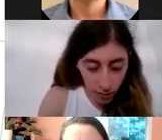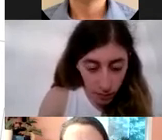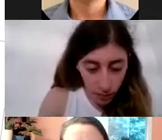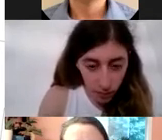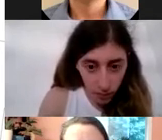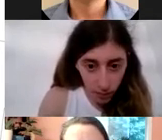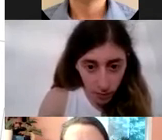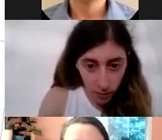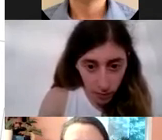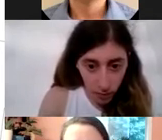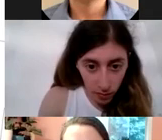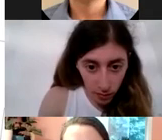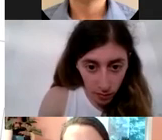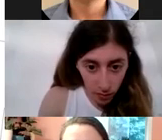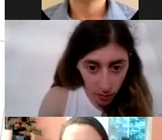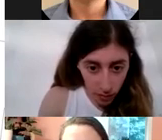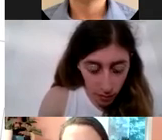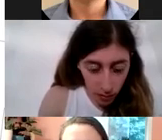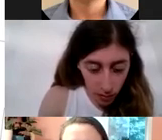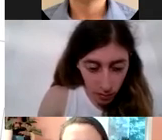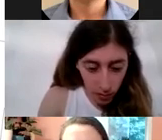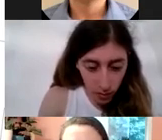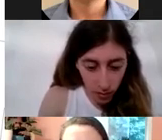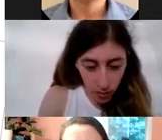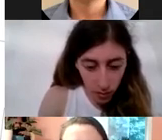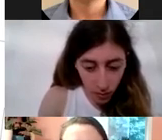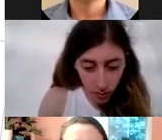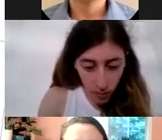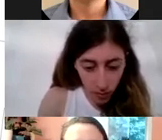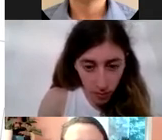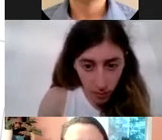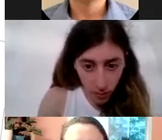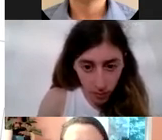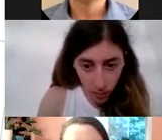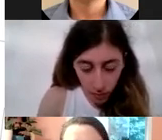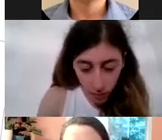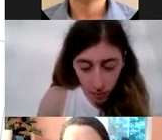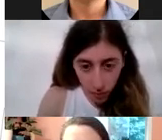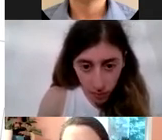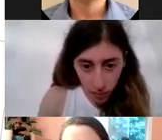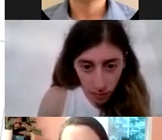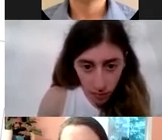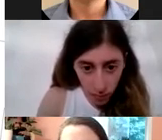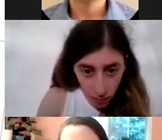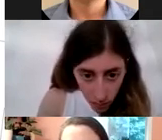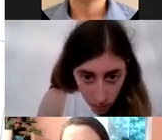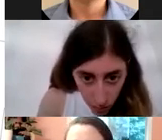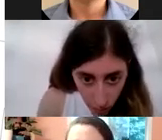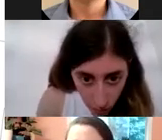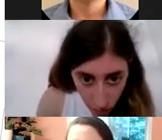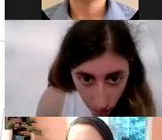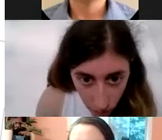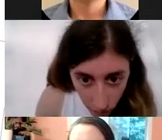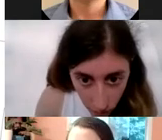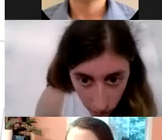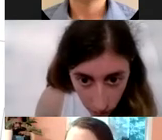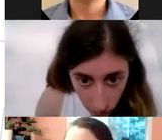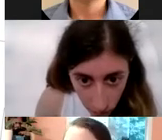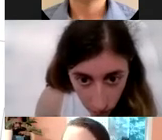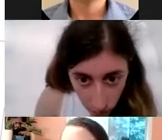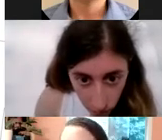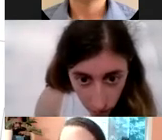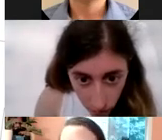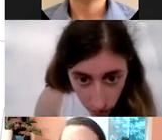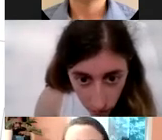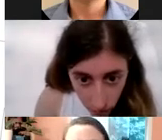consent-based care that is also administered within the province. So we want to acknowledge that when this process